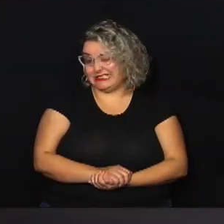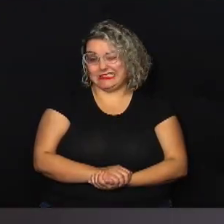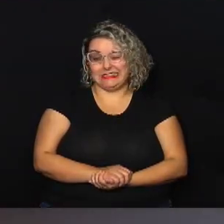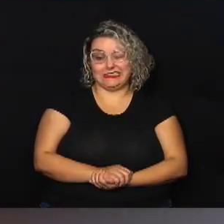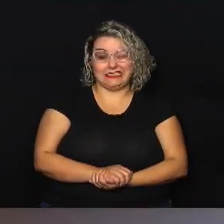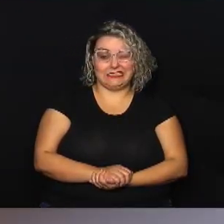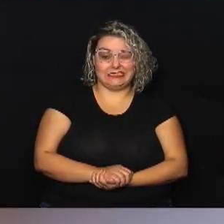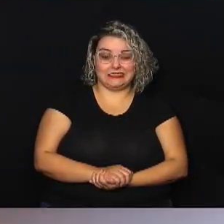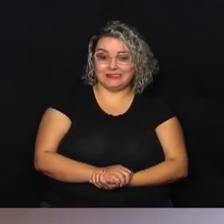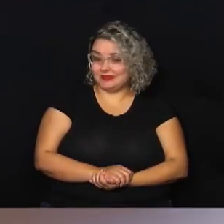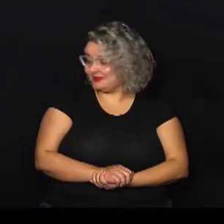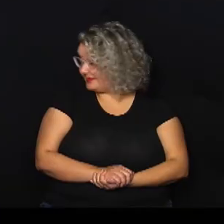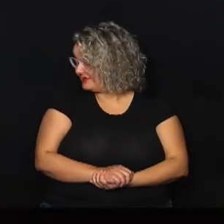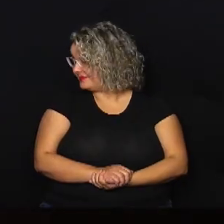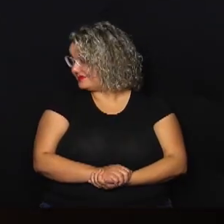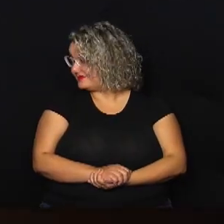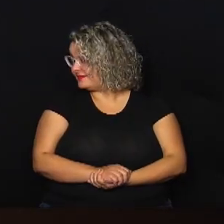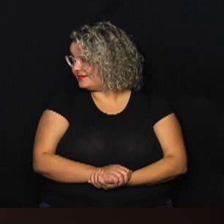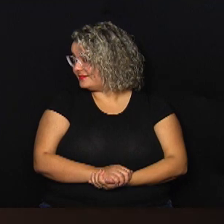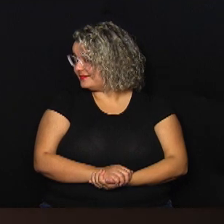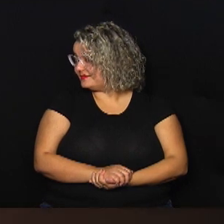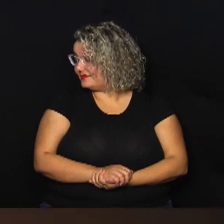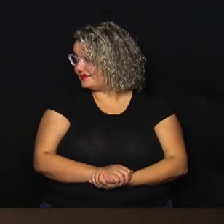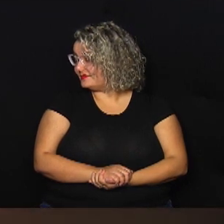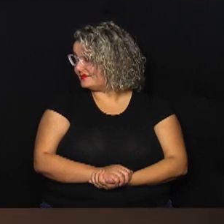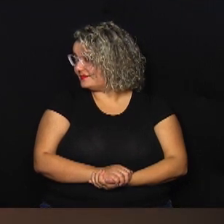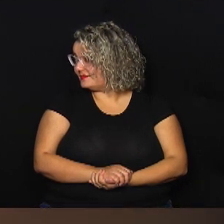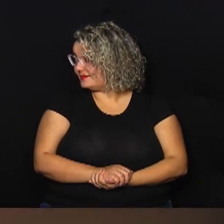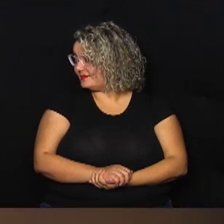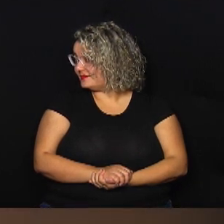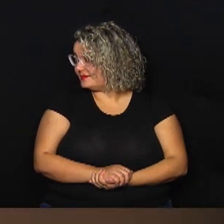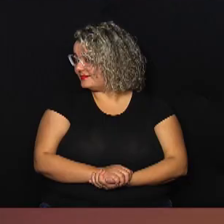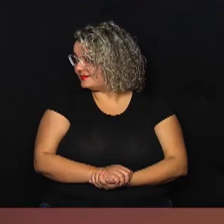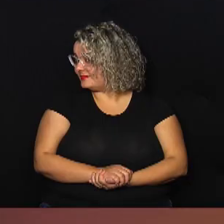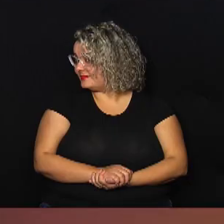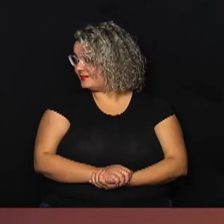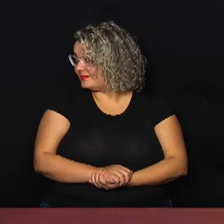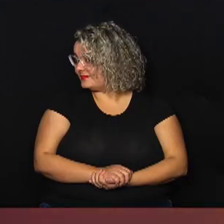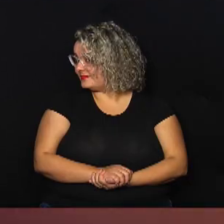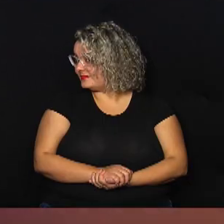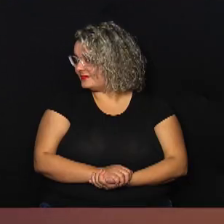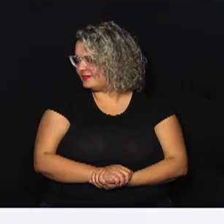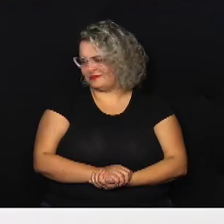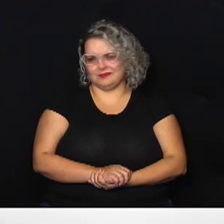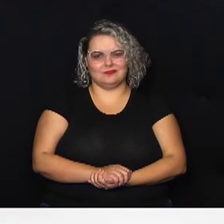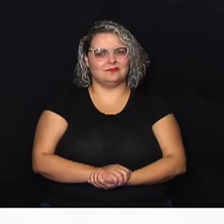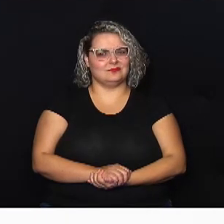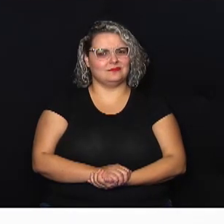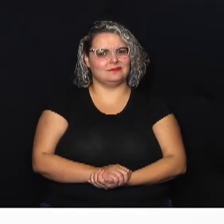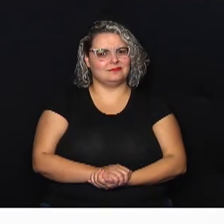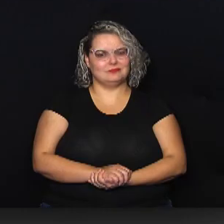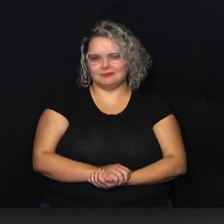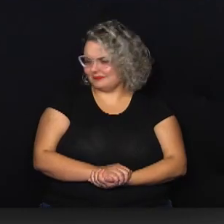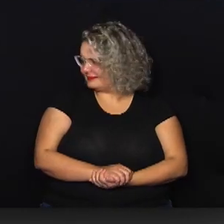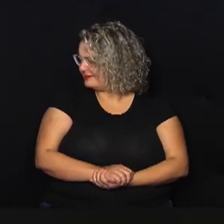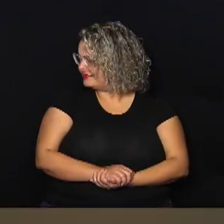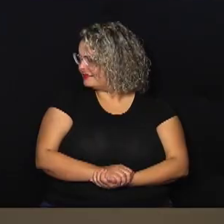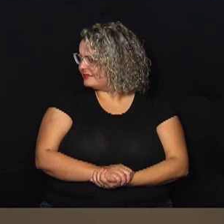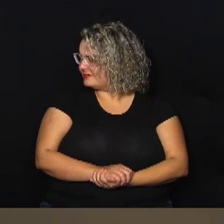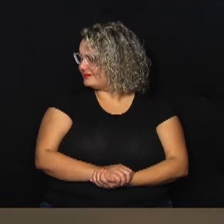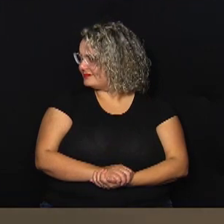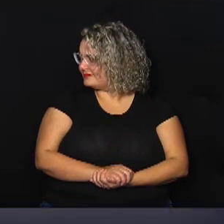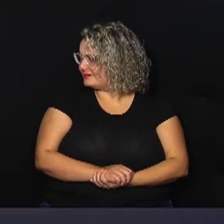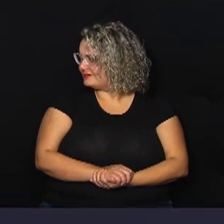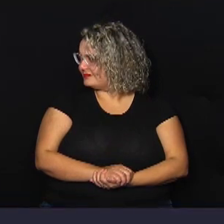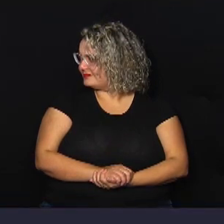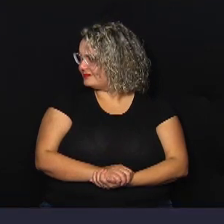I have some questions regarding something we're looking into. Has your mom ever gone by any of their names? What? The strangest case I've ever